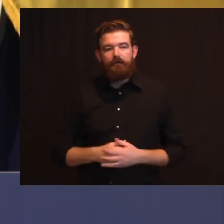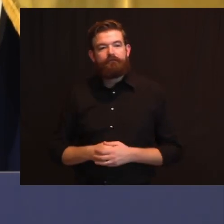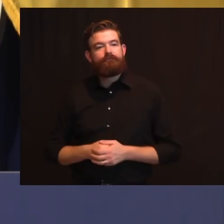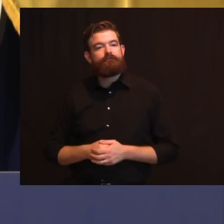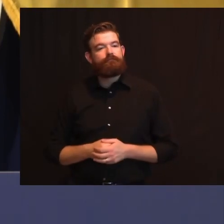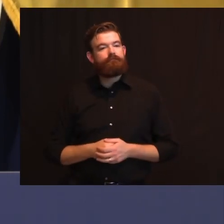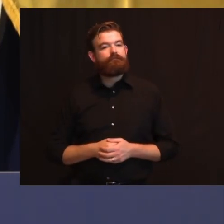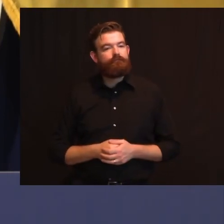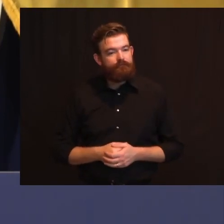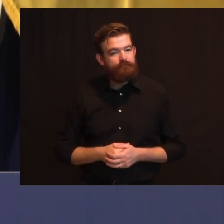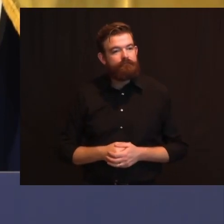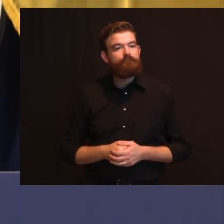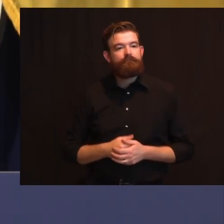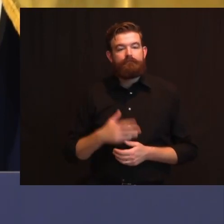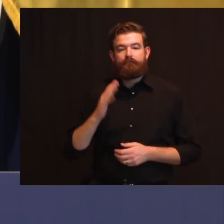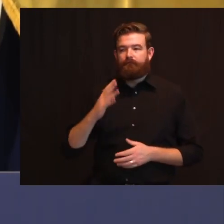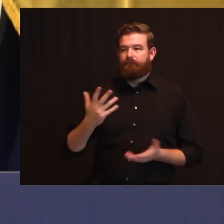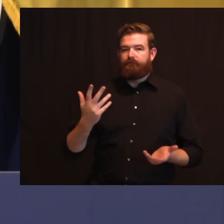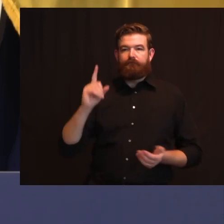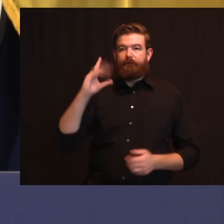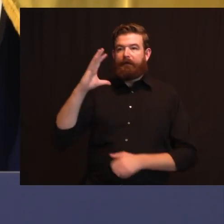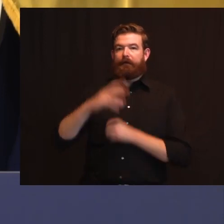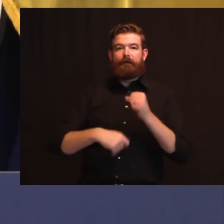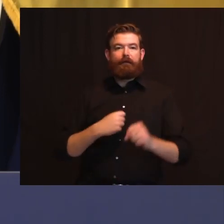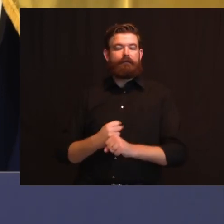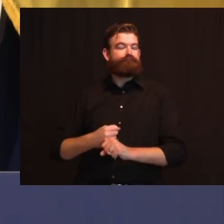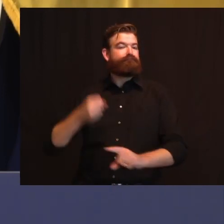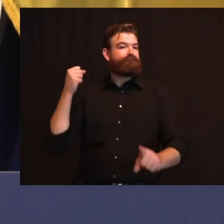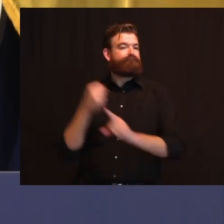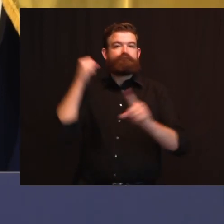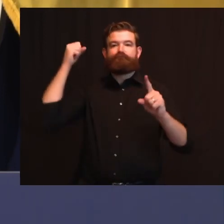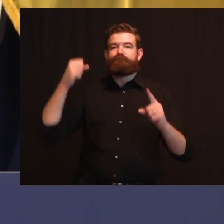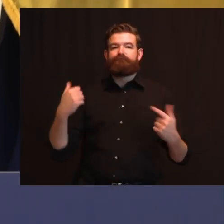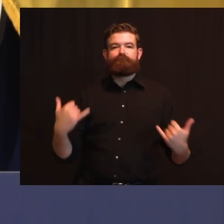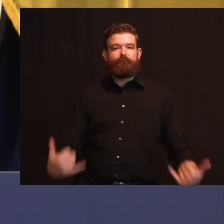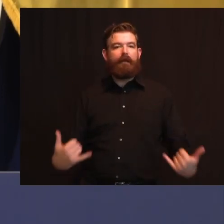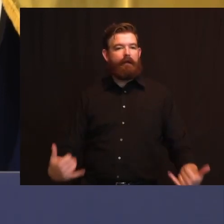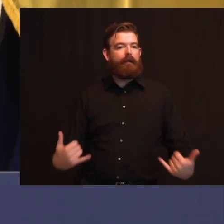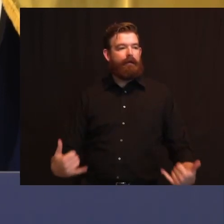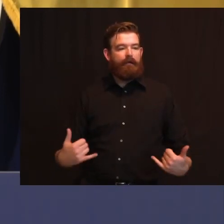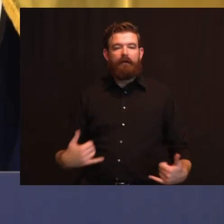say they're frustrated, you don't back down from that. You share their frustration, and you know that